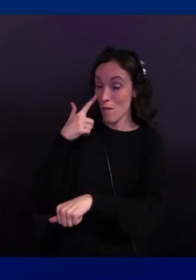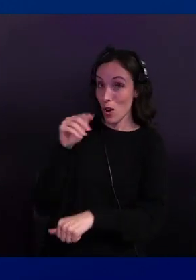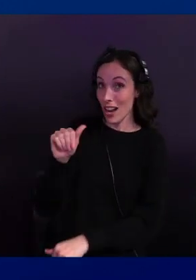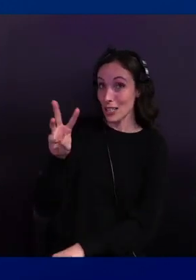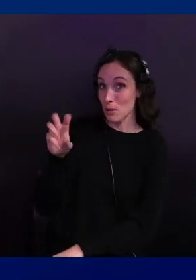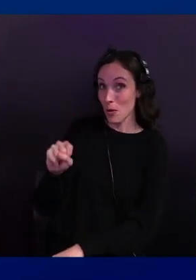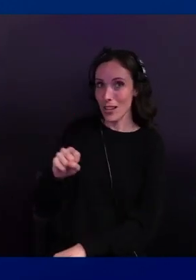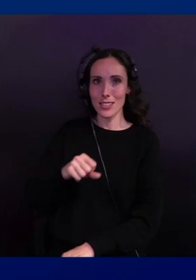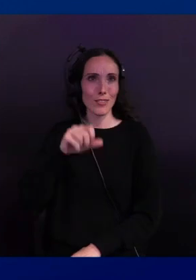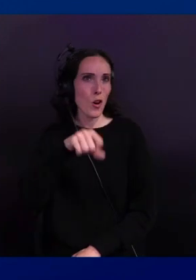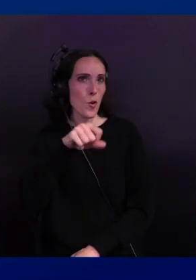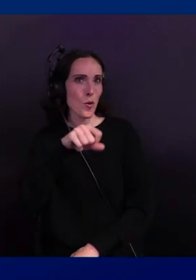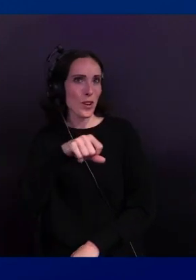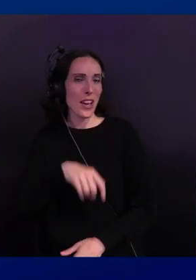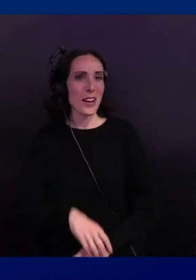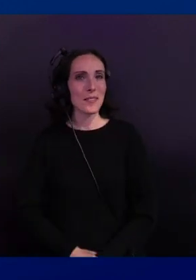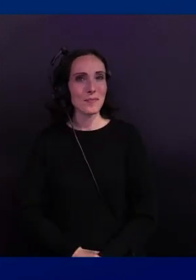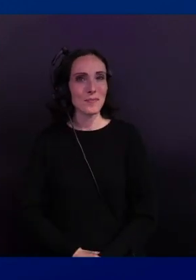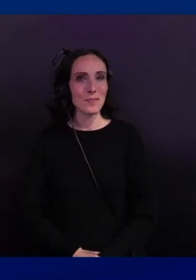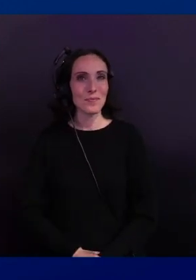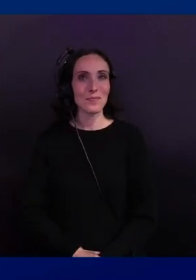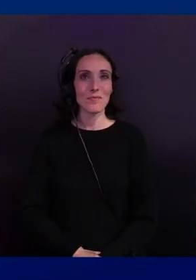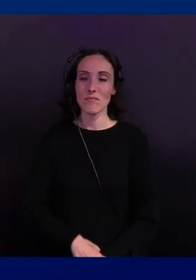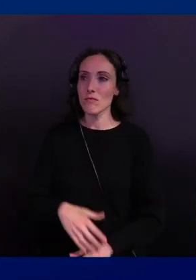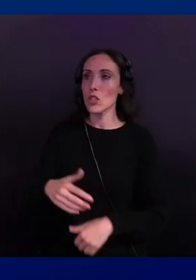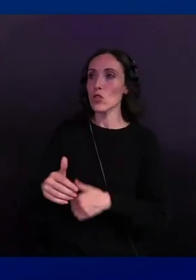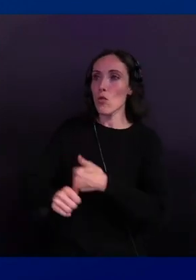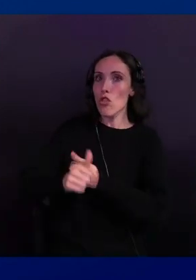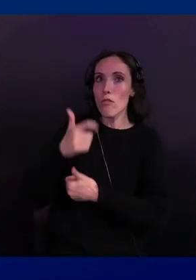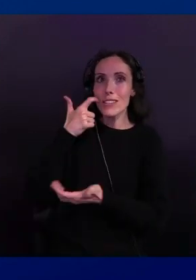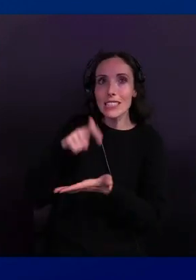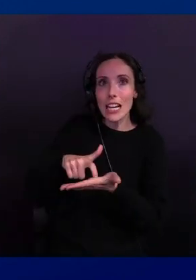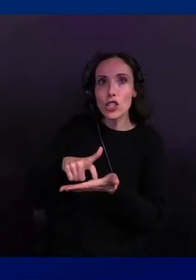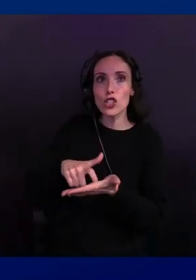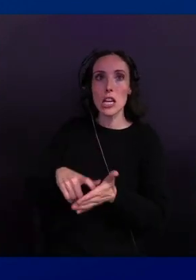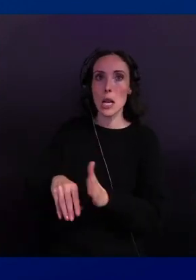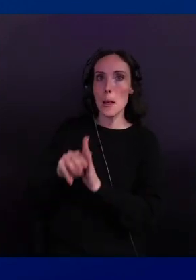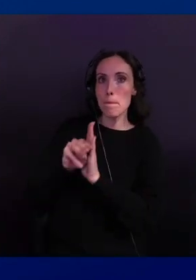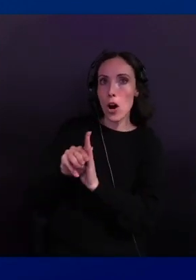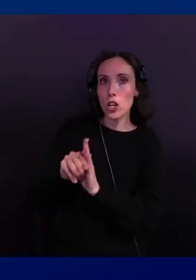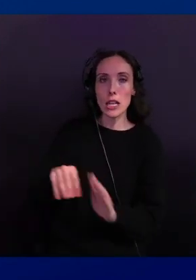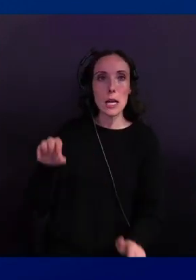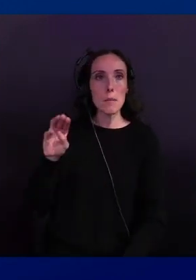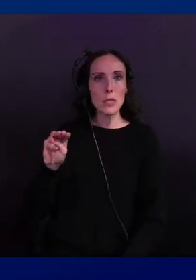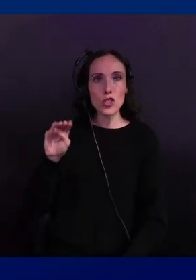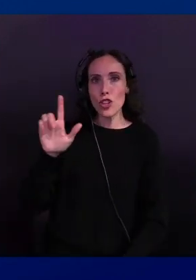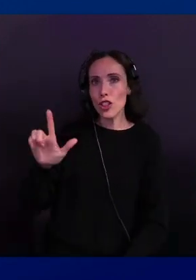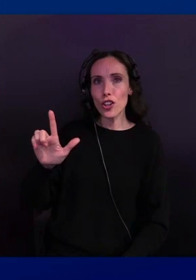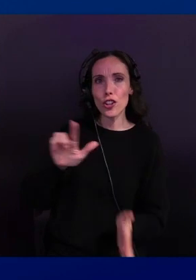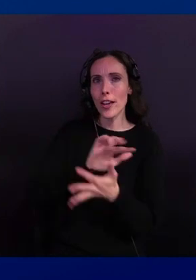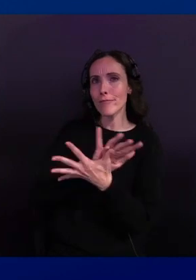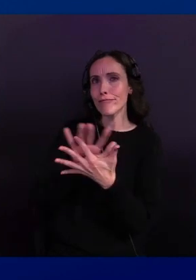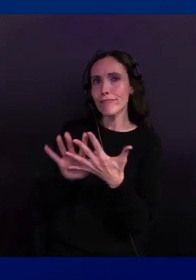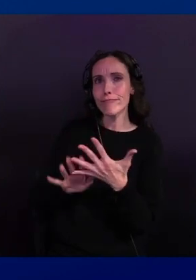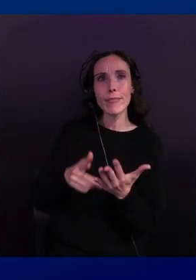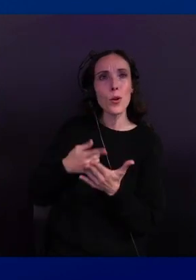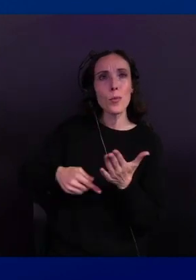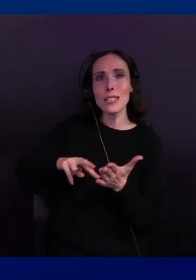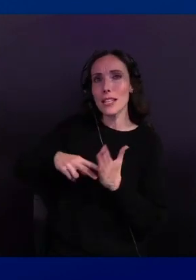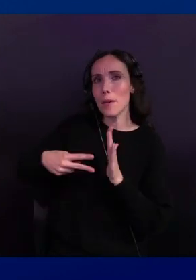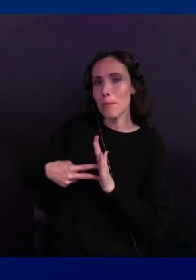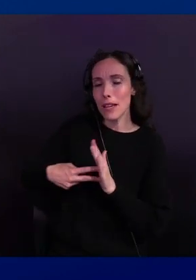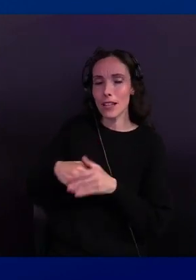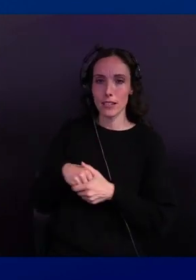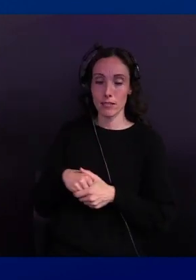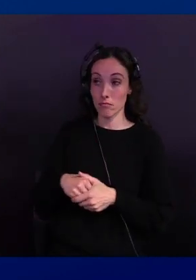yeah. Now, threat detection, modeling, machine learning, what does it all necessarily mean? I